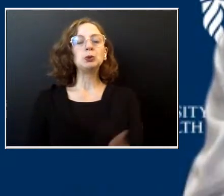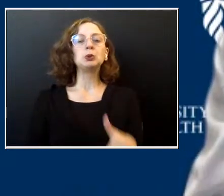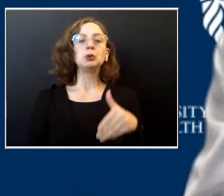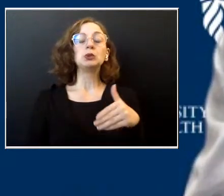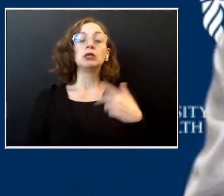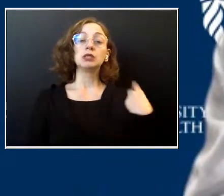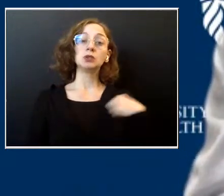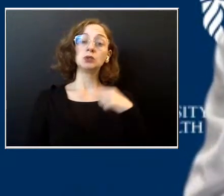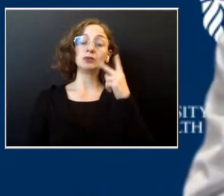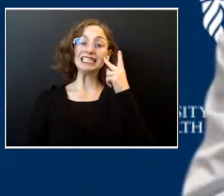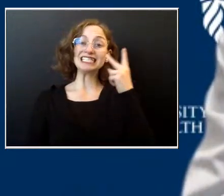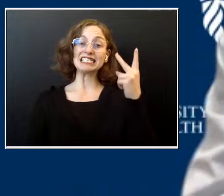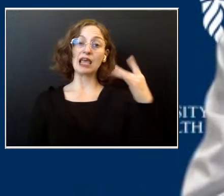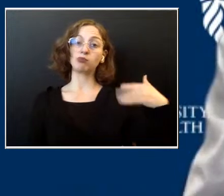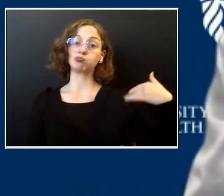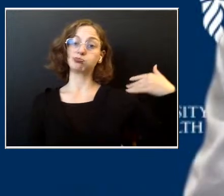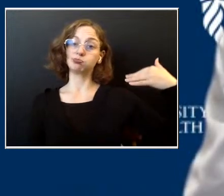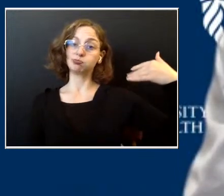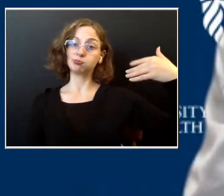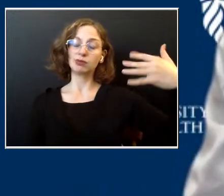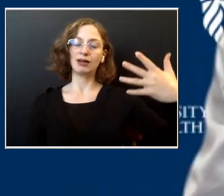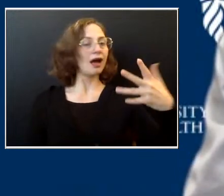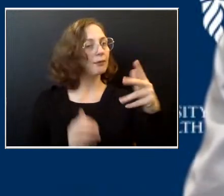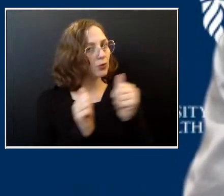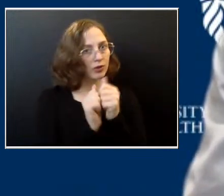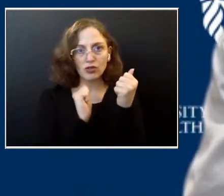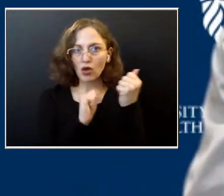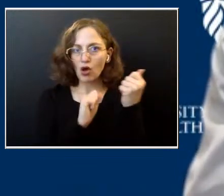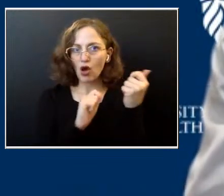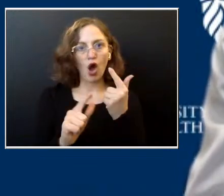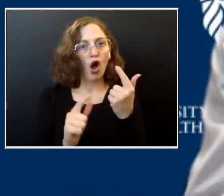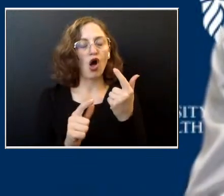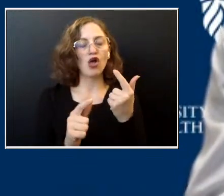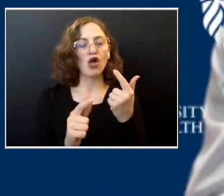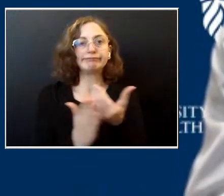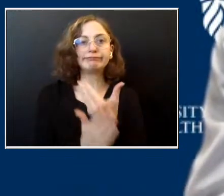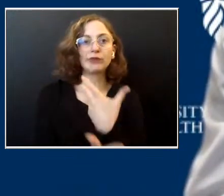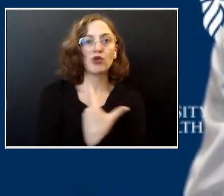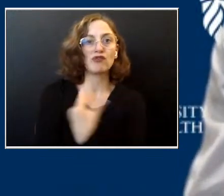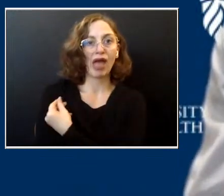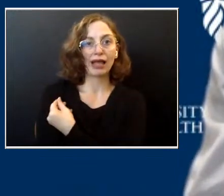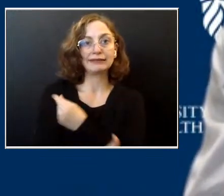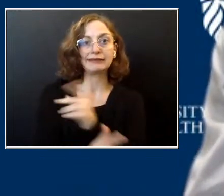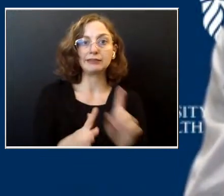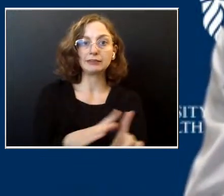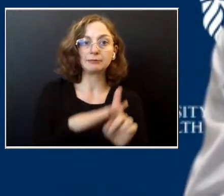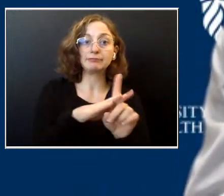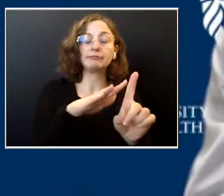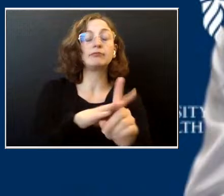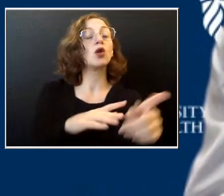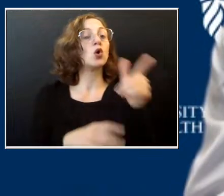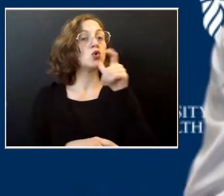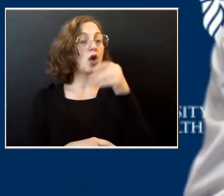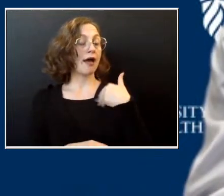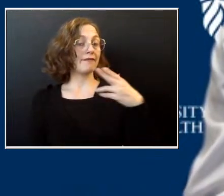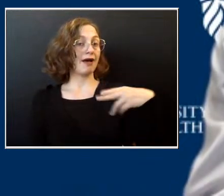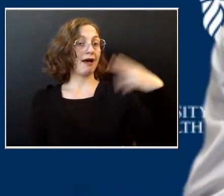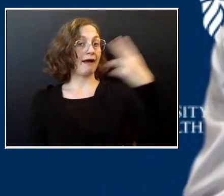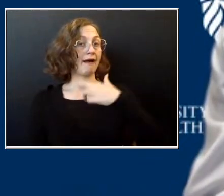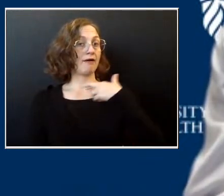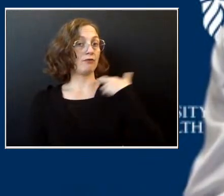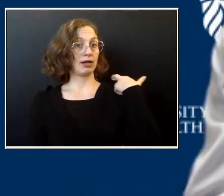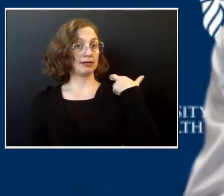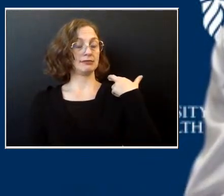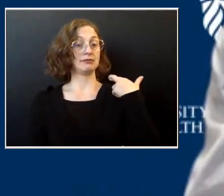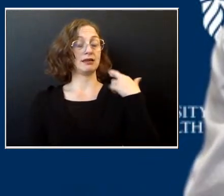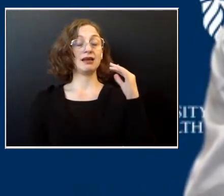goes on, and this has been with all of the vaccine updates, is that for those at risk, especially higher risk, getting that